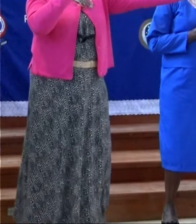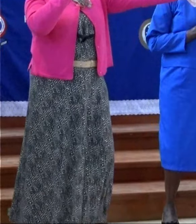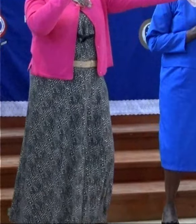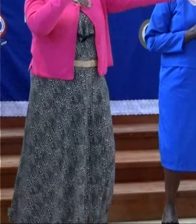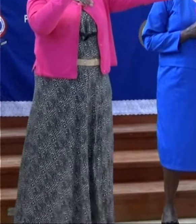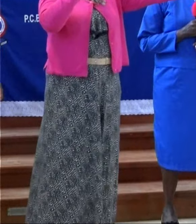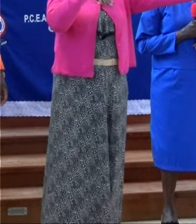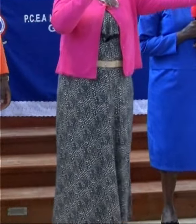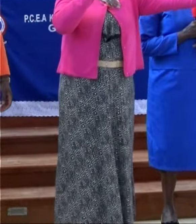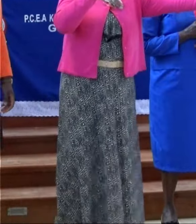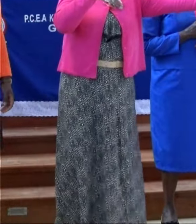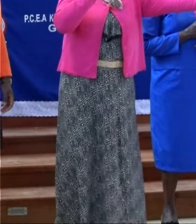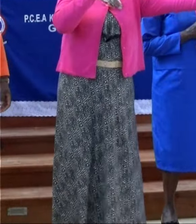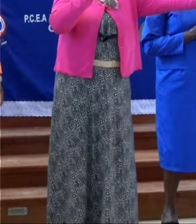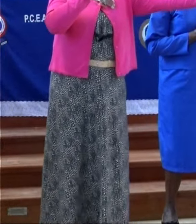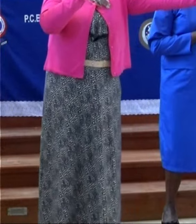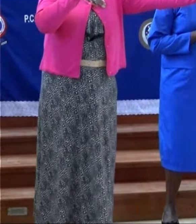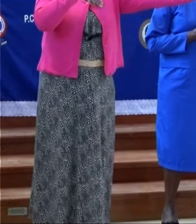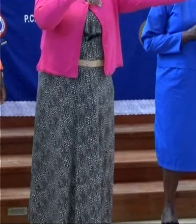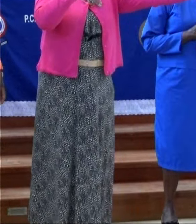you, Jesus. We thank you, Jesus.